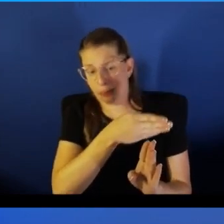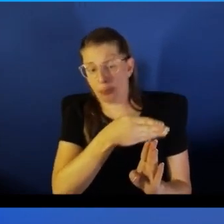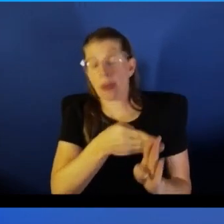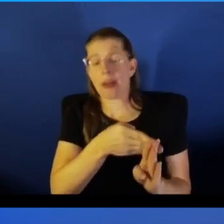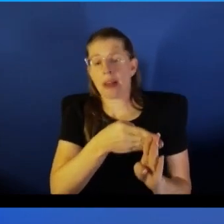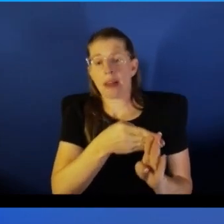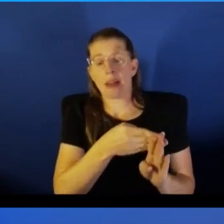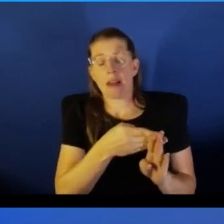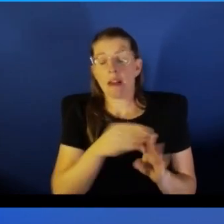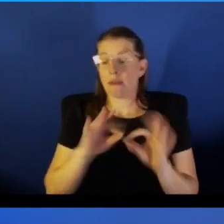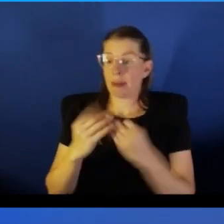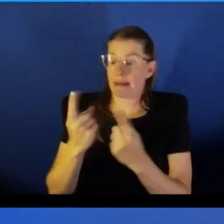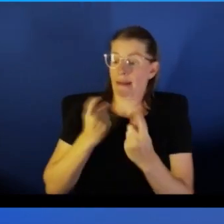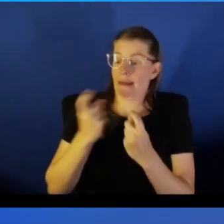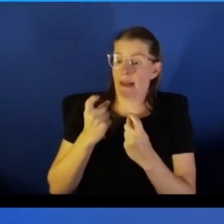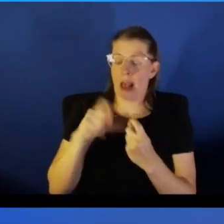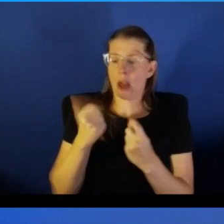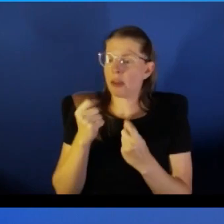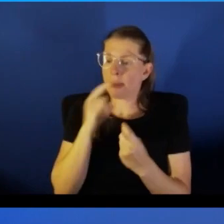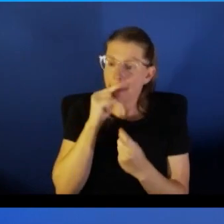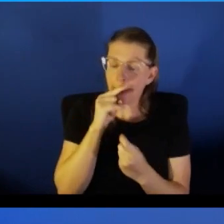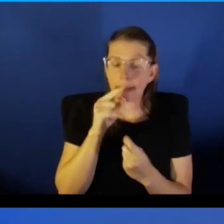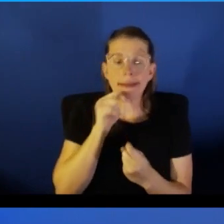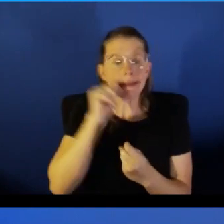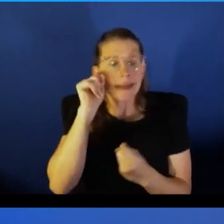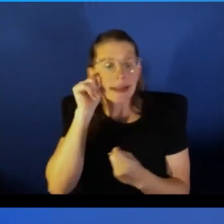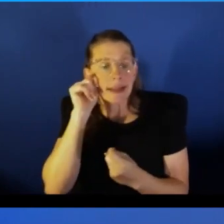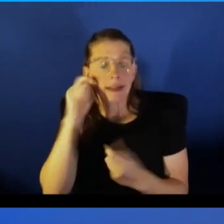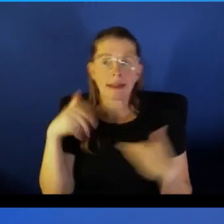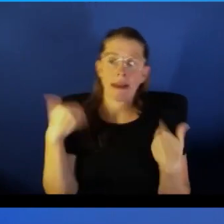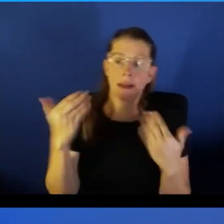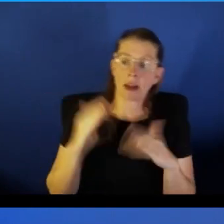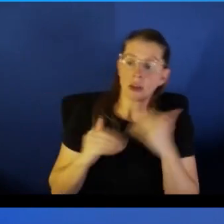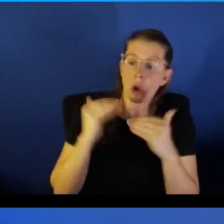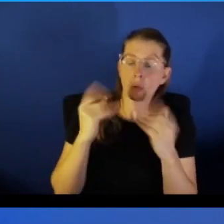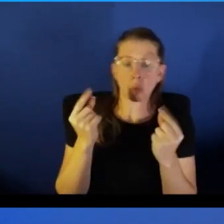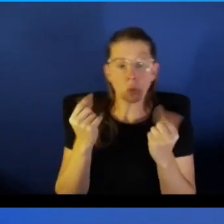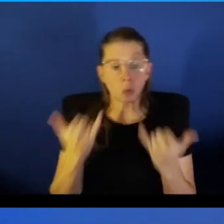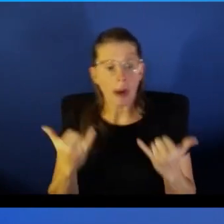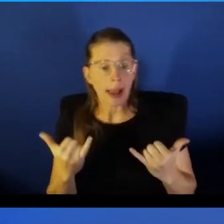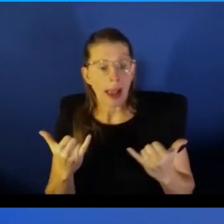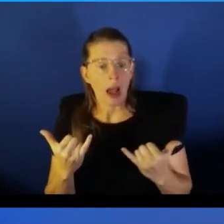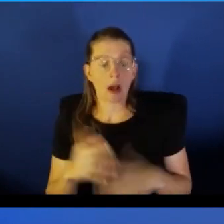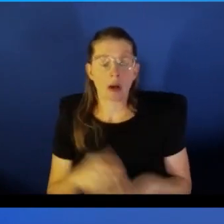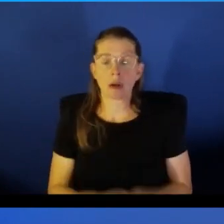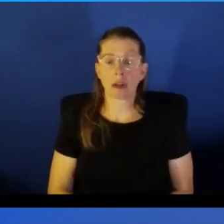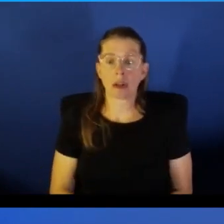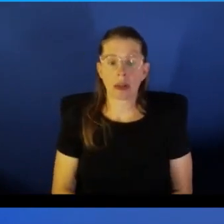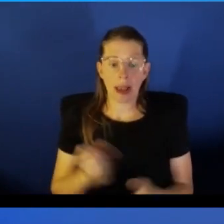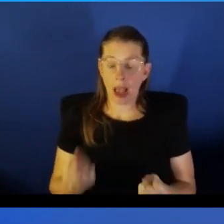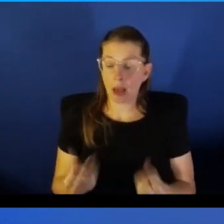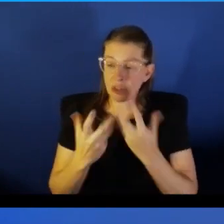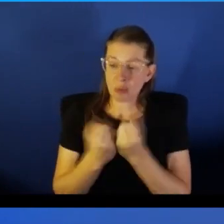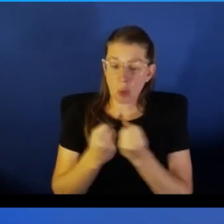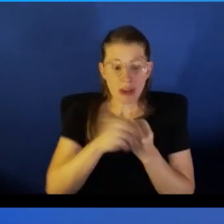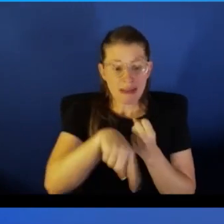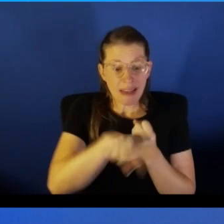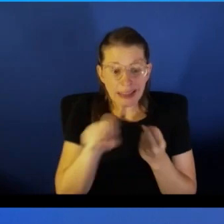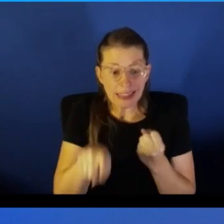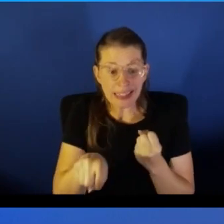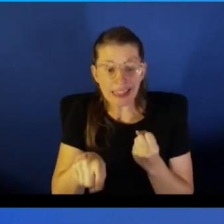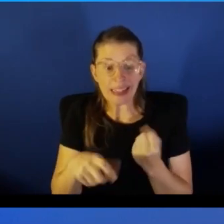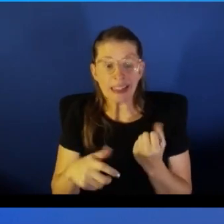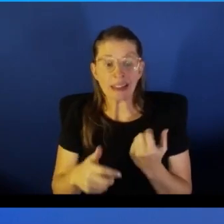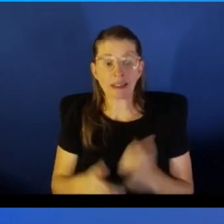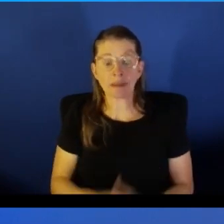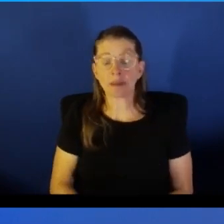okay, what are other kids or teens or young adults doing right now? How much support do they need? And to be thinking about